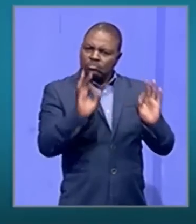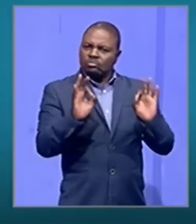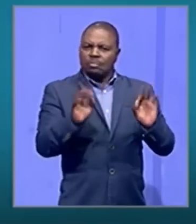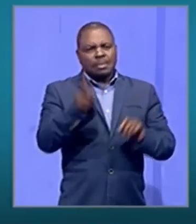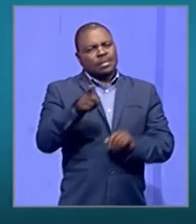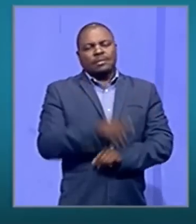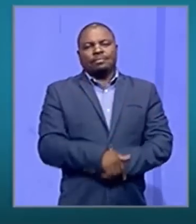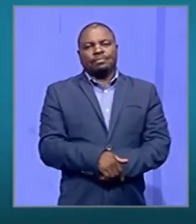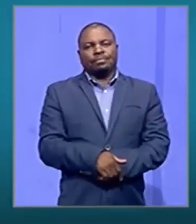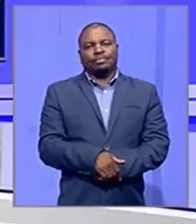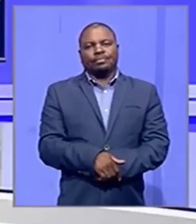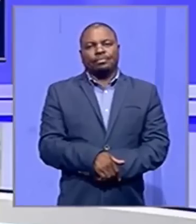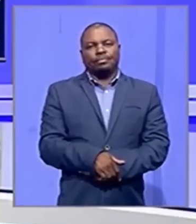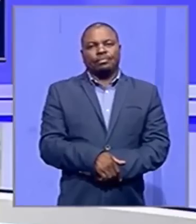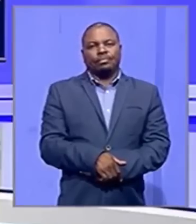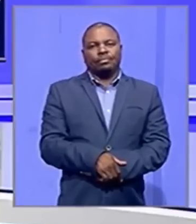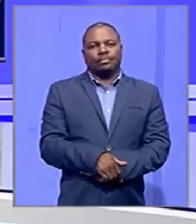sa maleba.